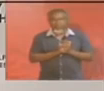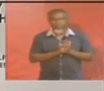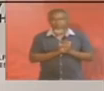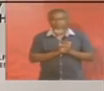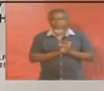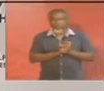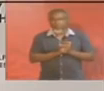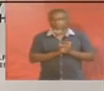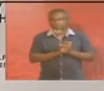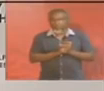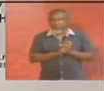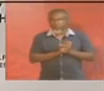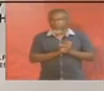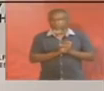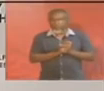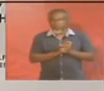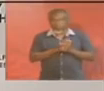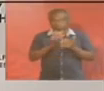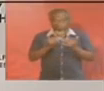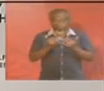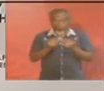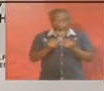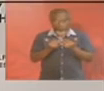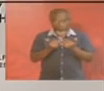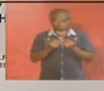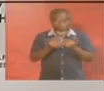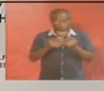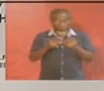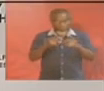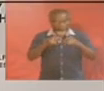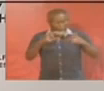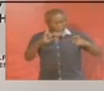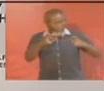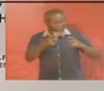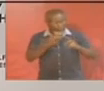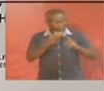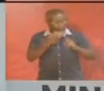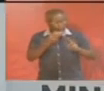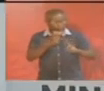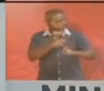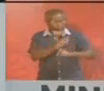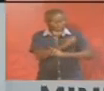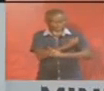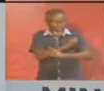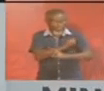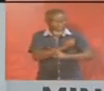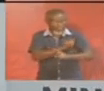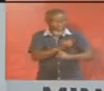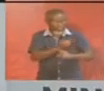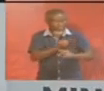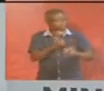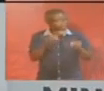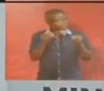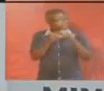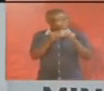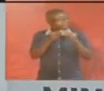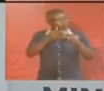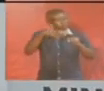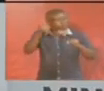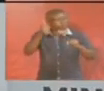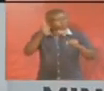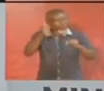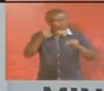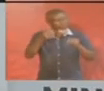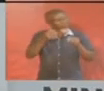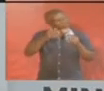So yes, in terms of the side effects, we have noted side effects. The majority of them have been mild fever, as I